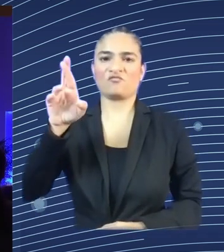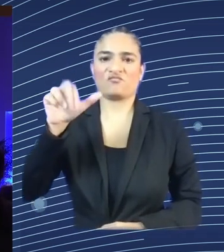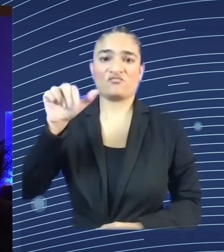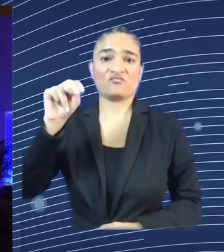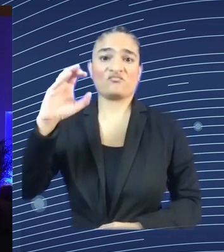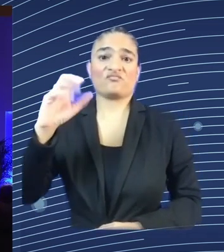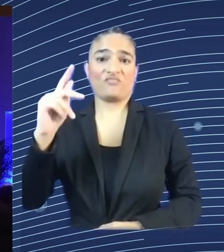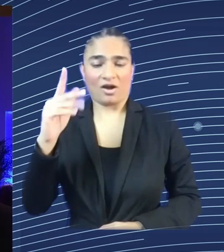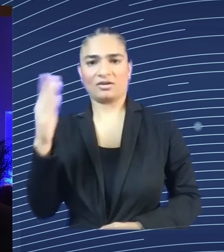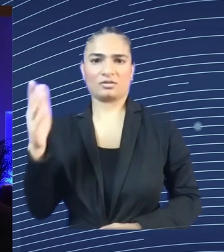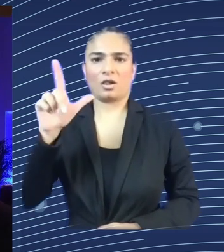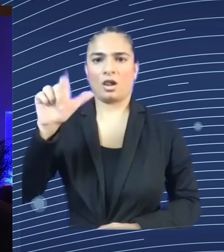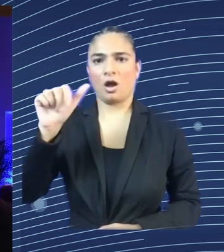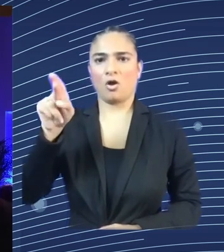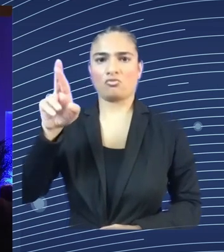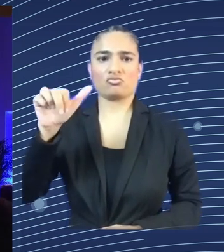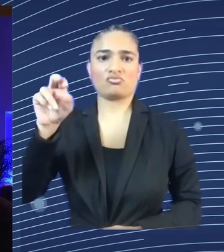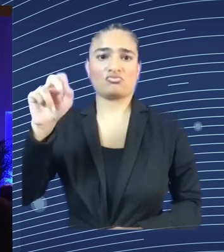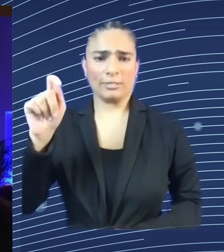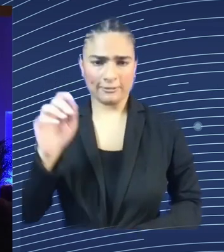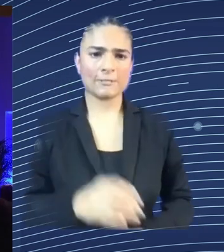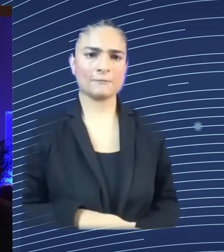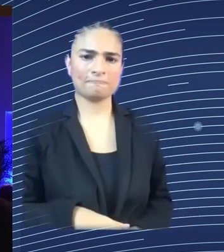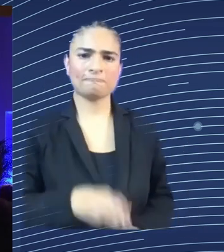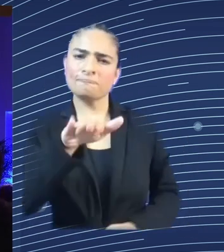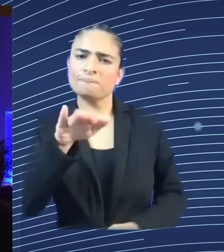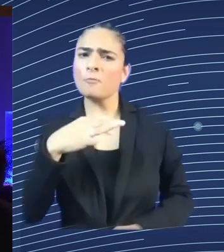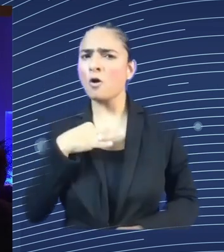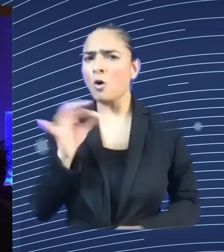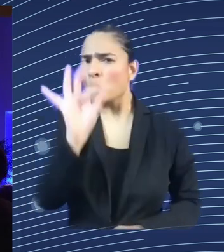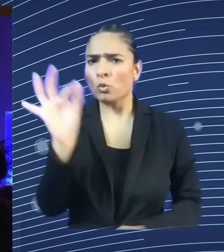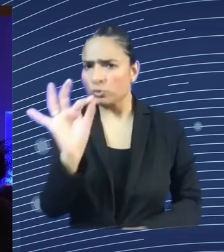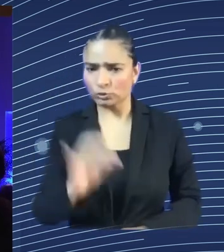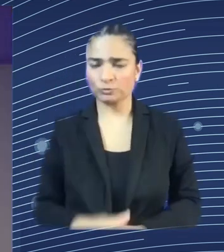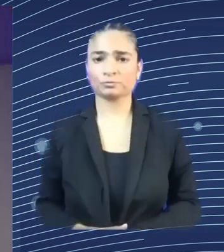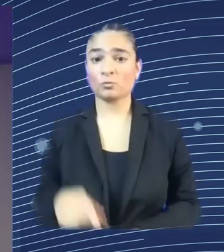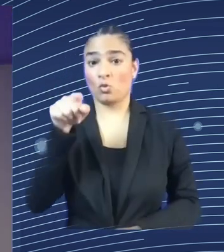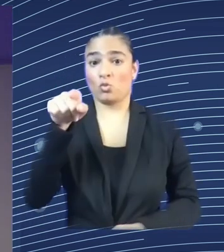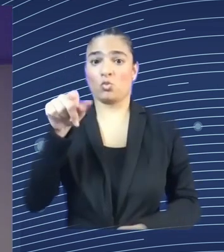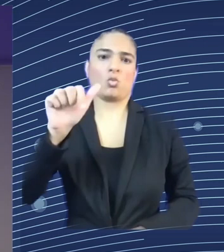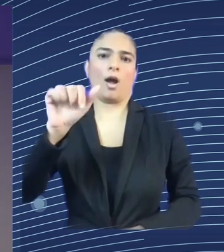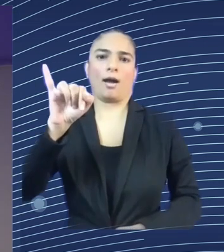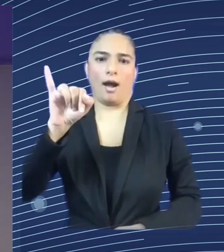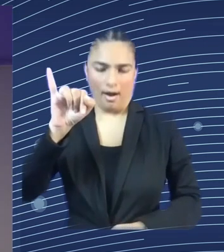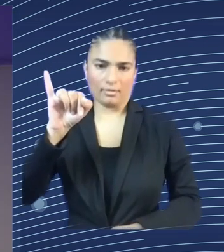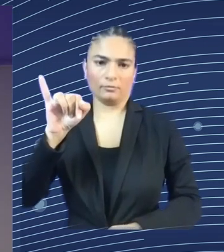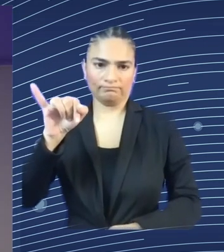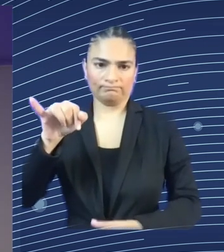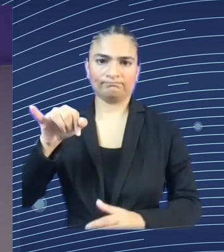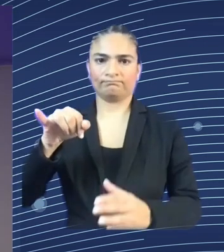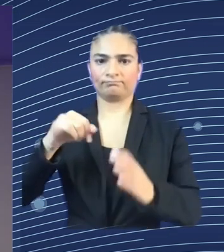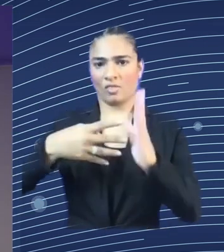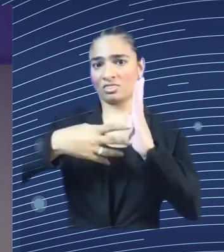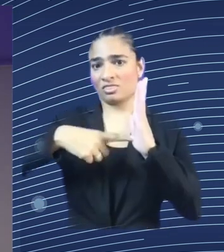sort of weighting to give a weight to the data depending on the source? I mean, if they're provided by the